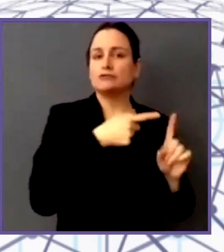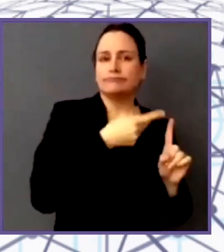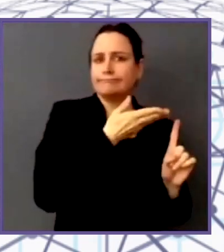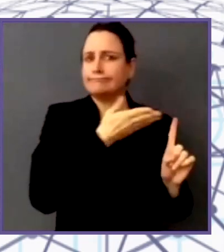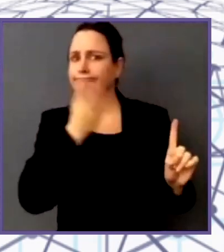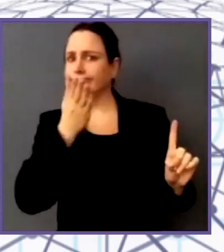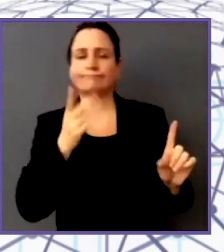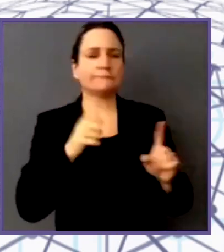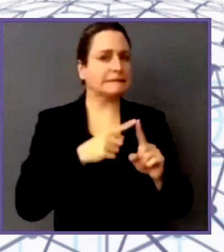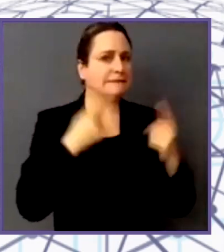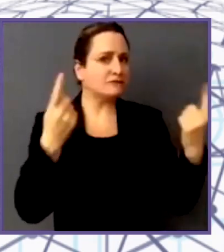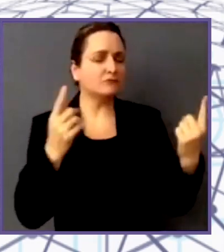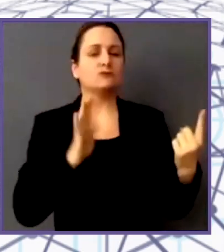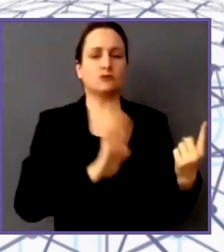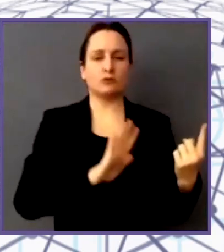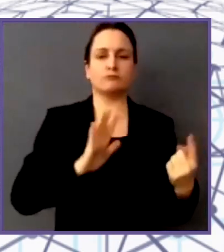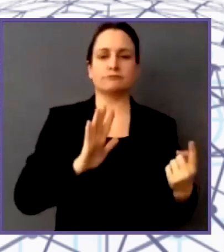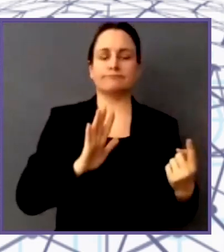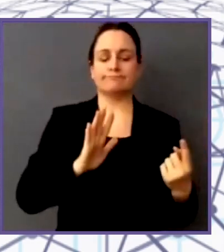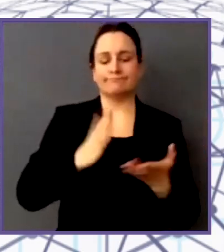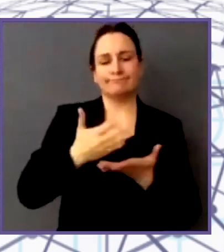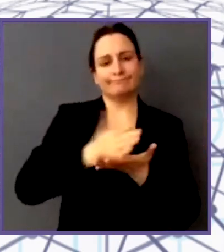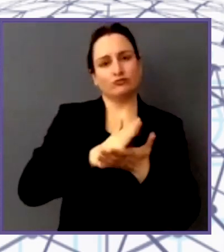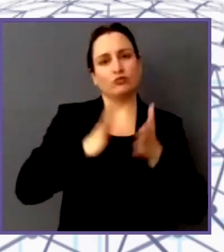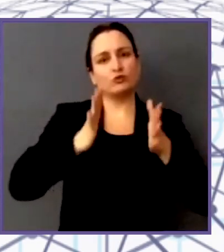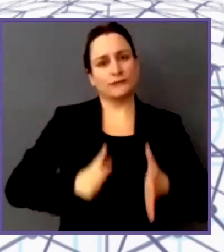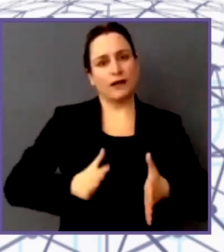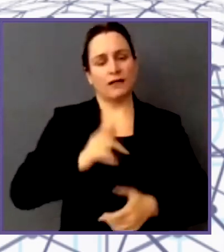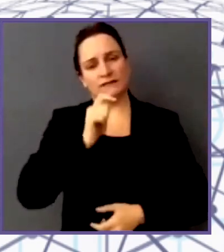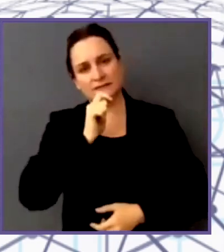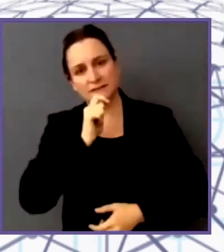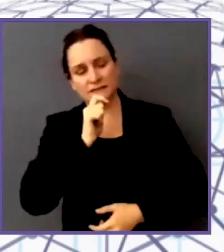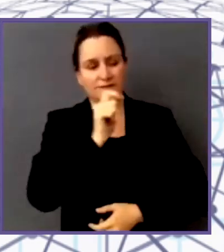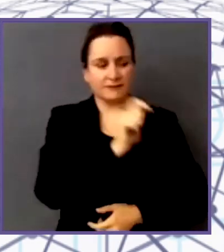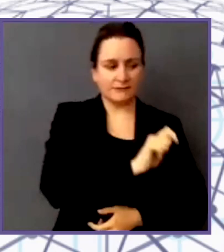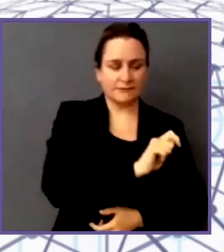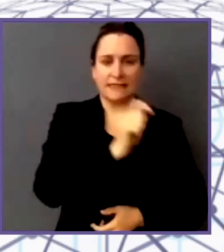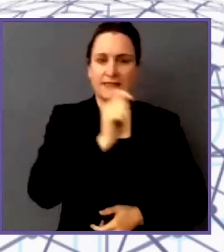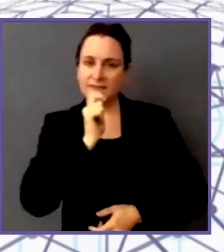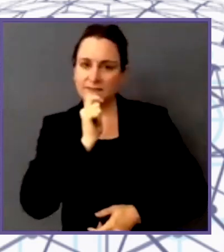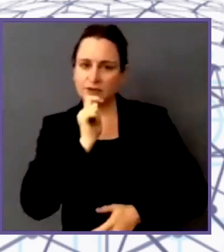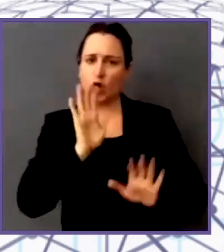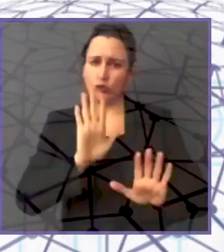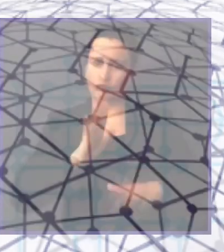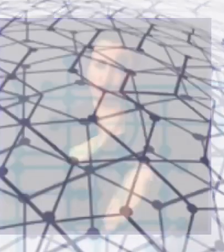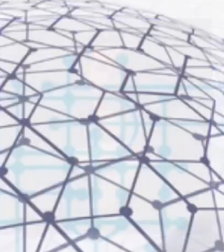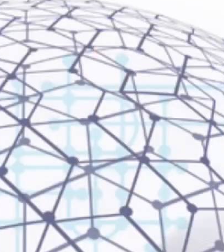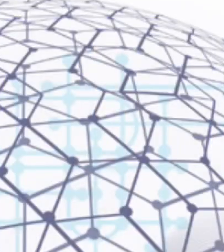Thank you very much. Sammy, do you want to come up?